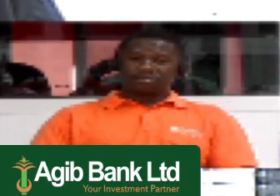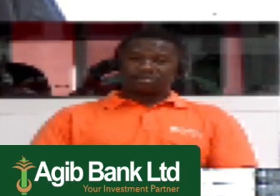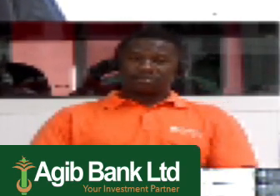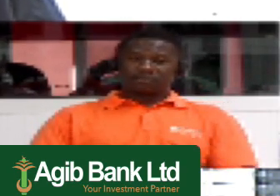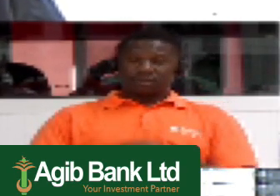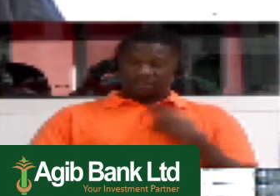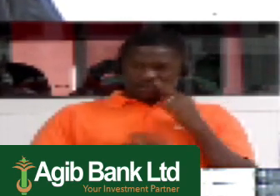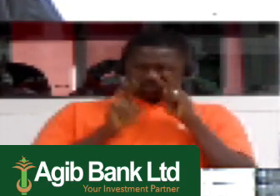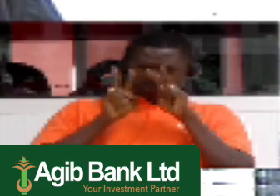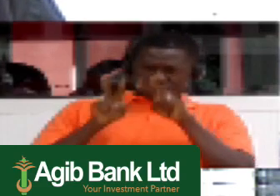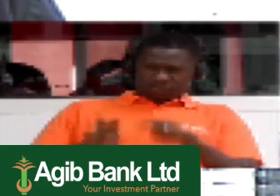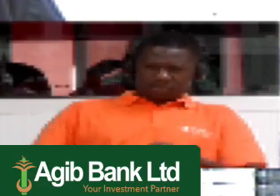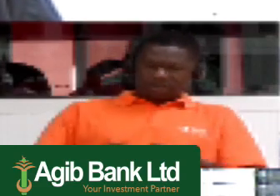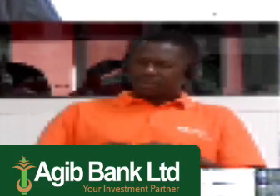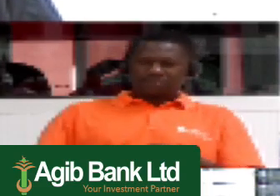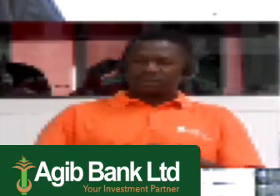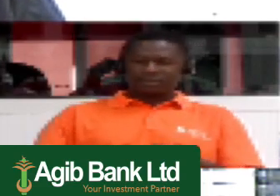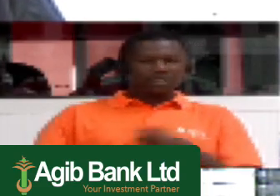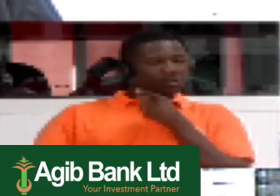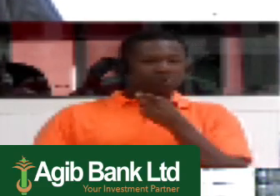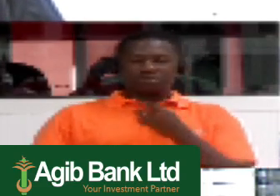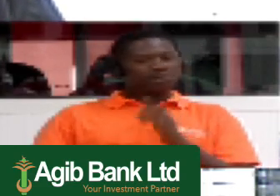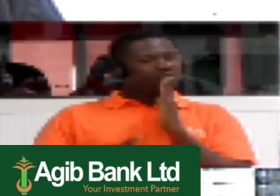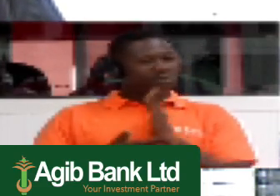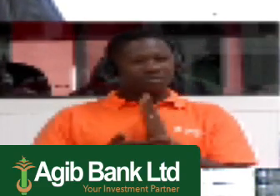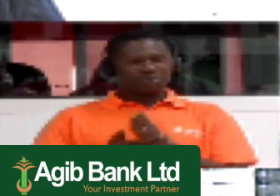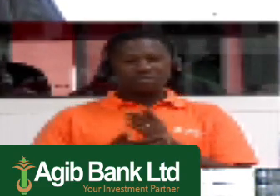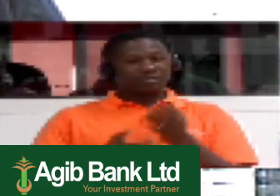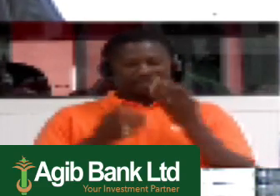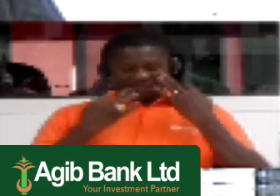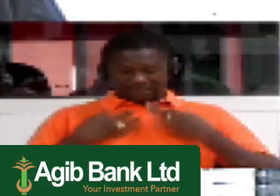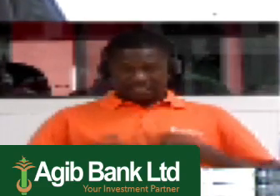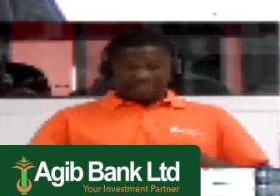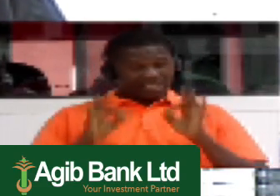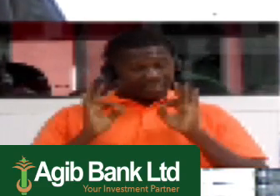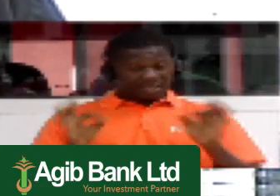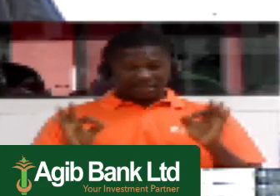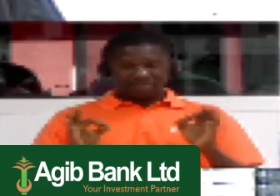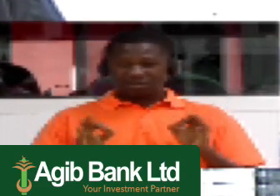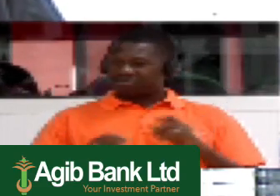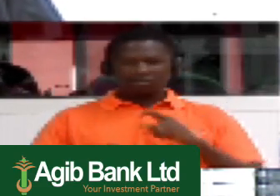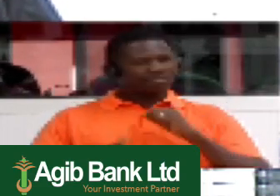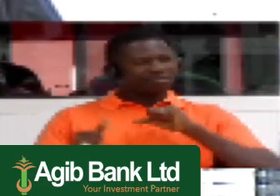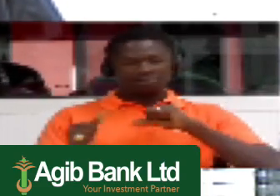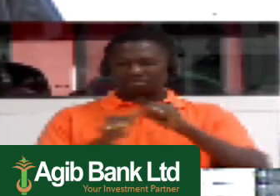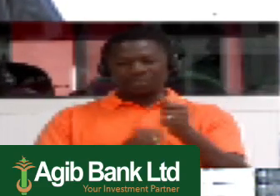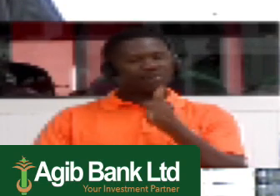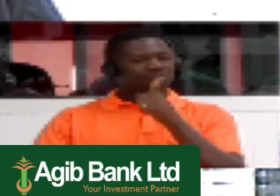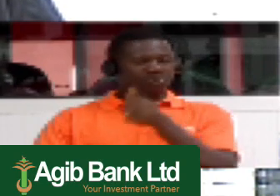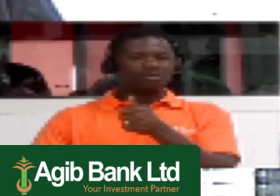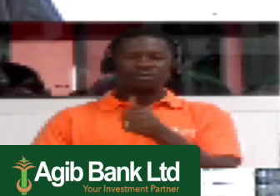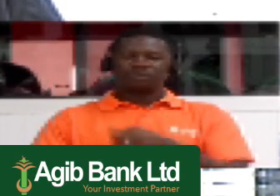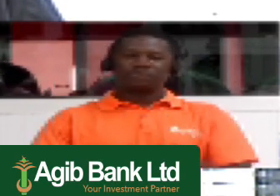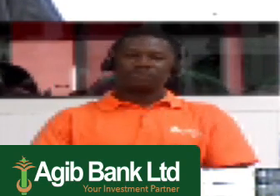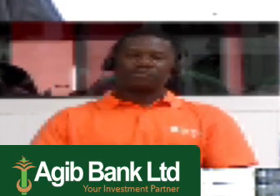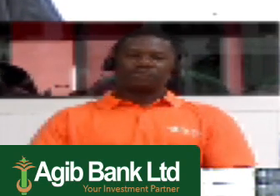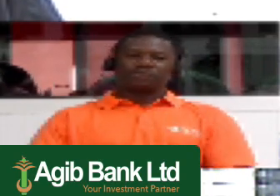saw me and he said to me, honestly, when it comes to dressing, there is no one comparable to